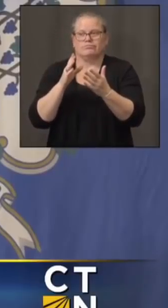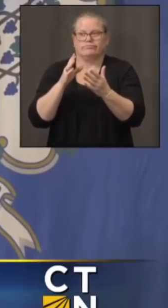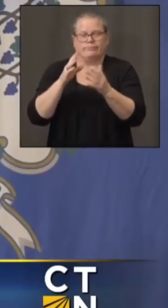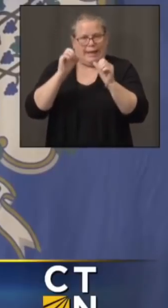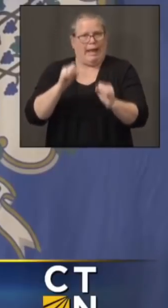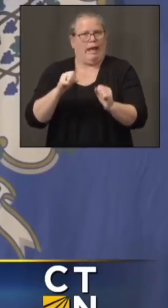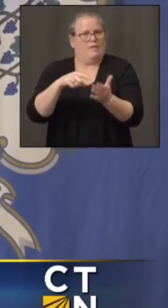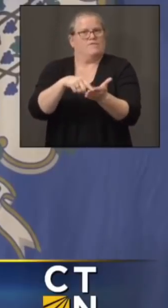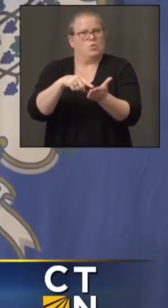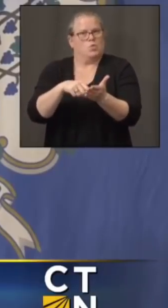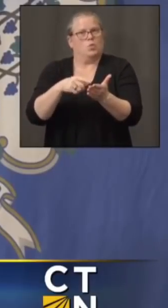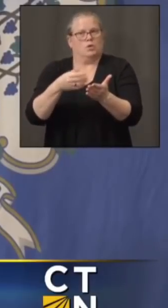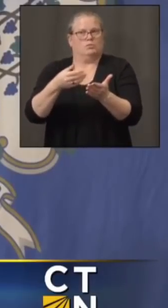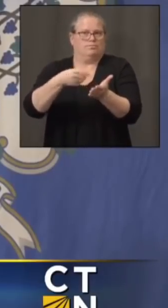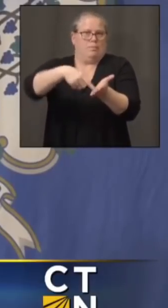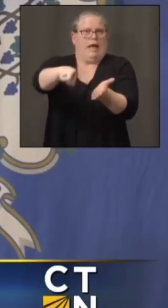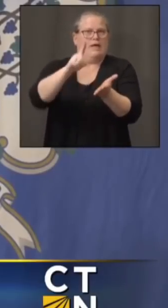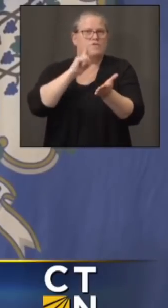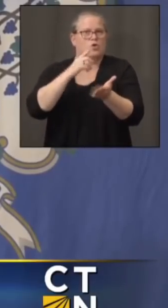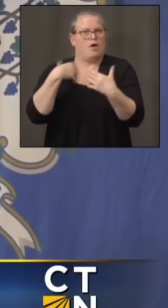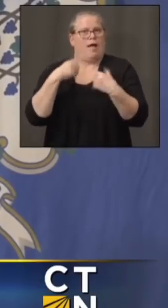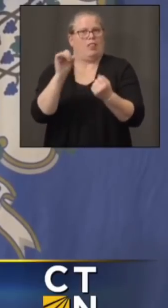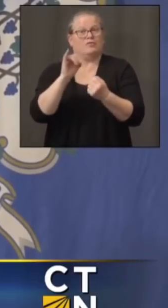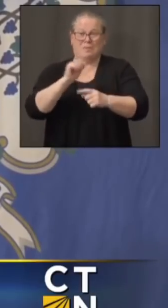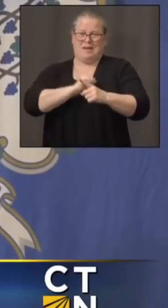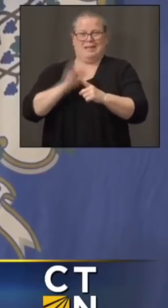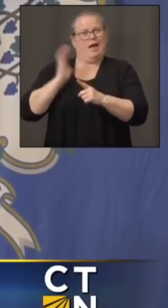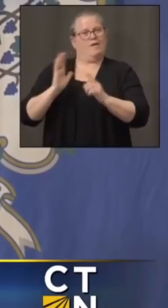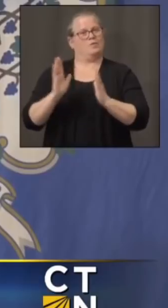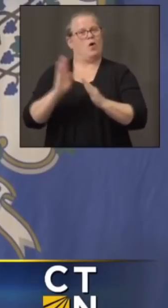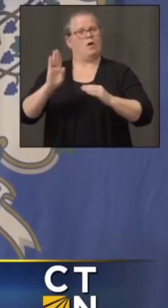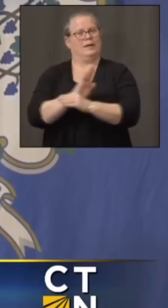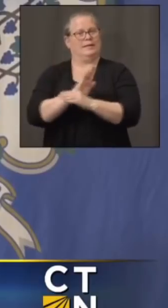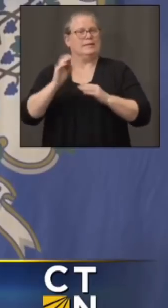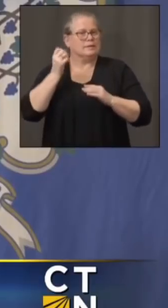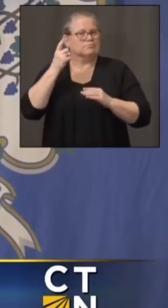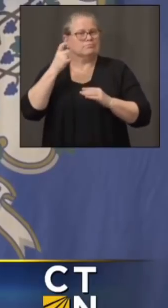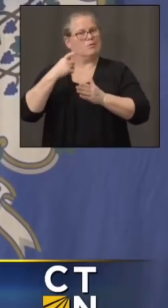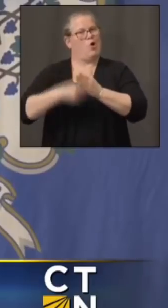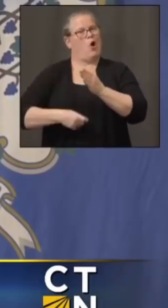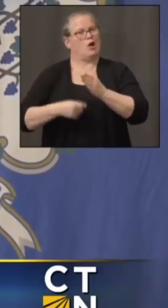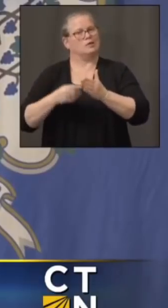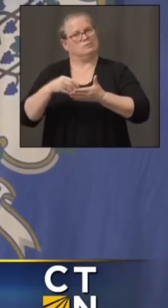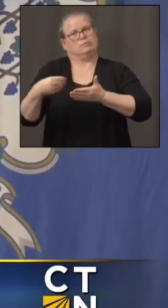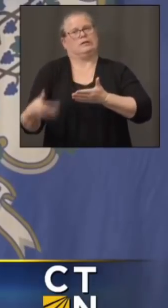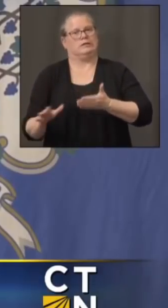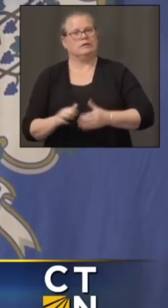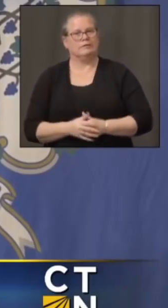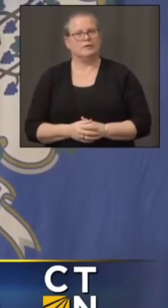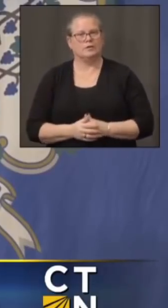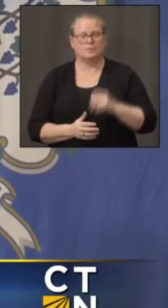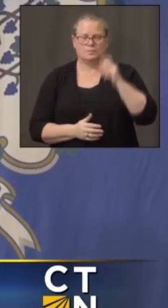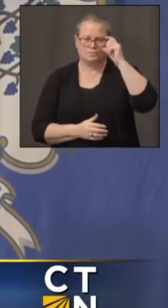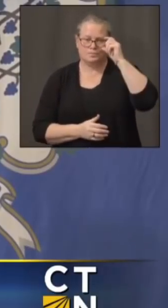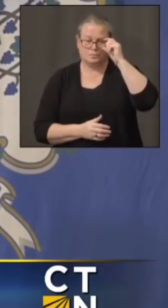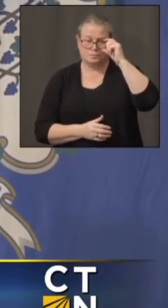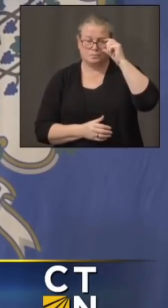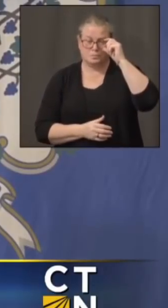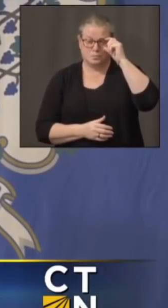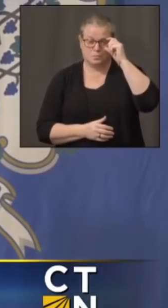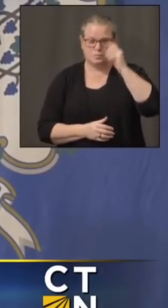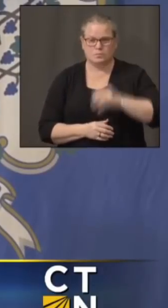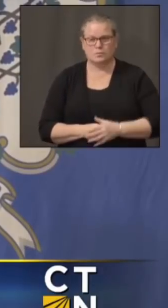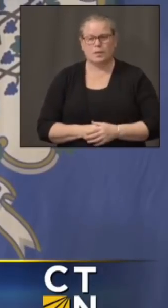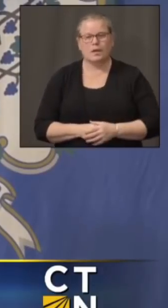small business. But one of the things Kevin Lembo said was, the state of Connecticut is the backstop. Are you worried that means